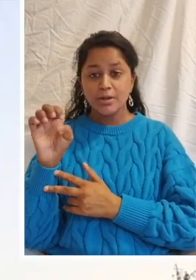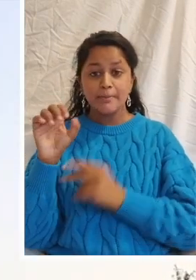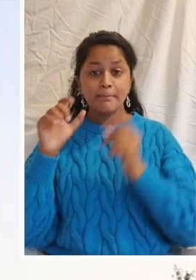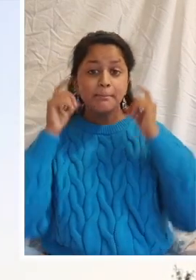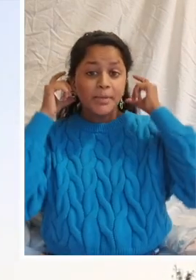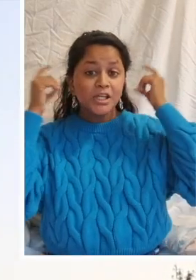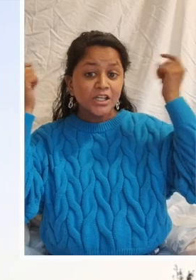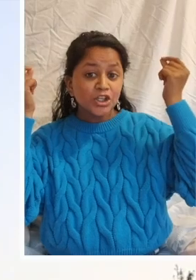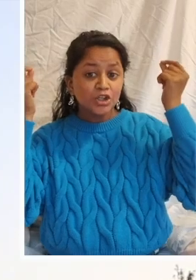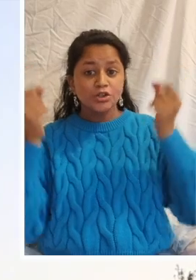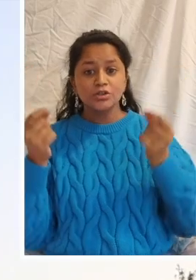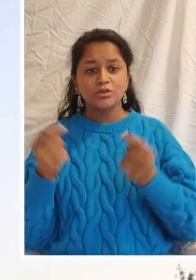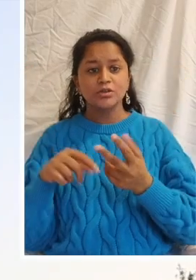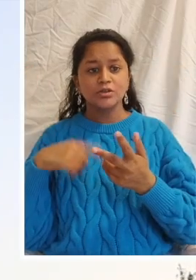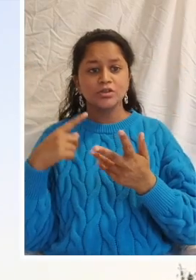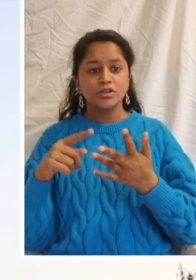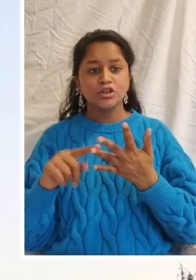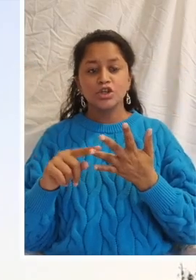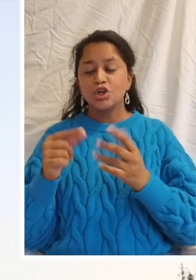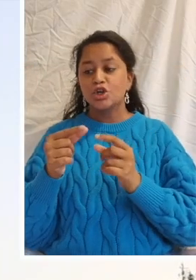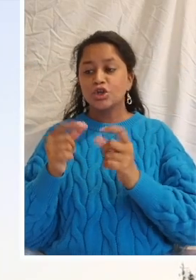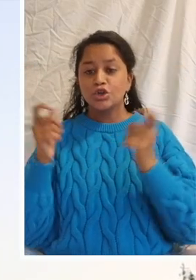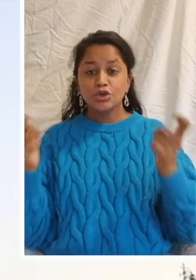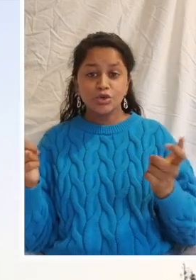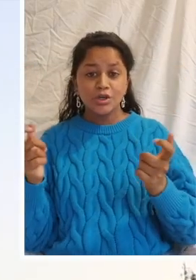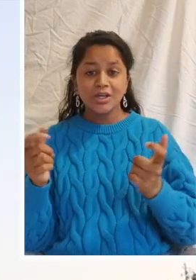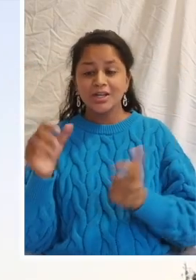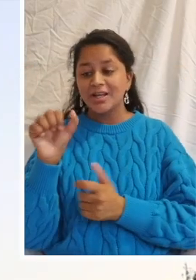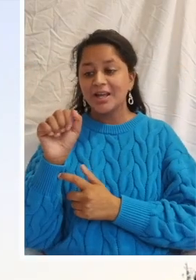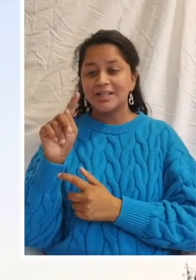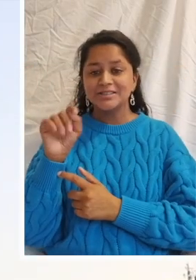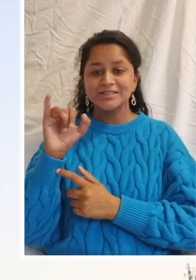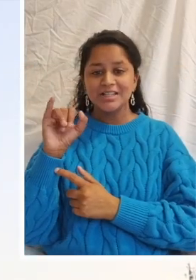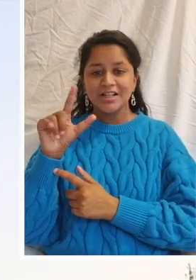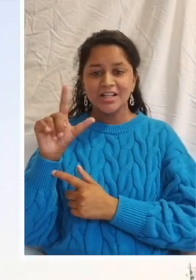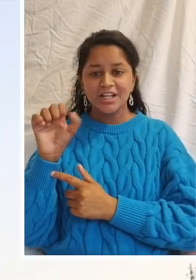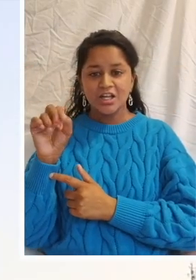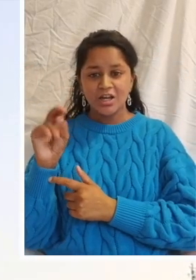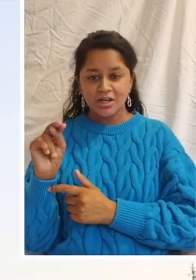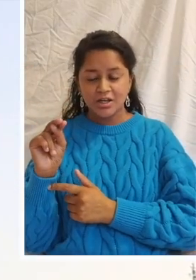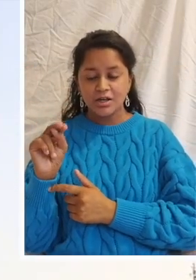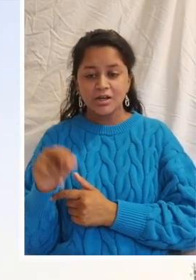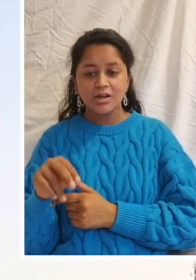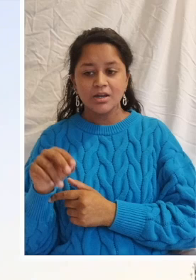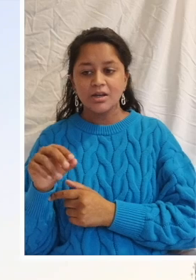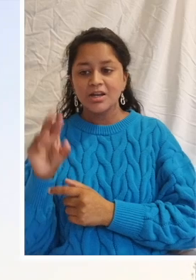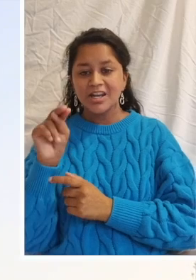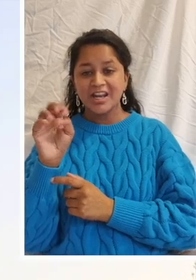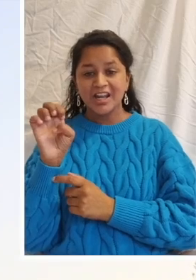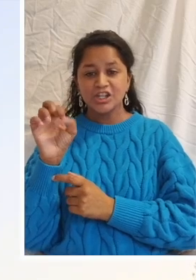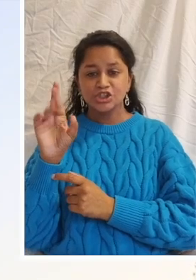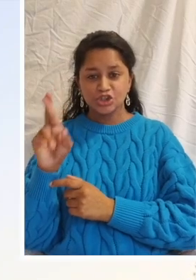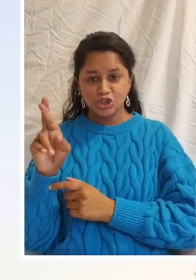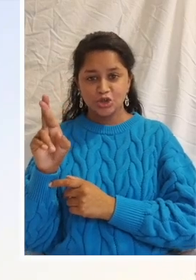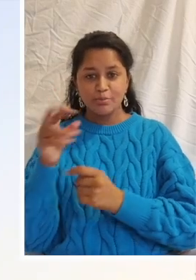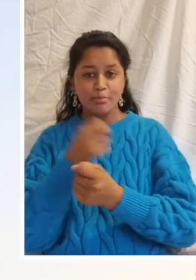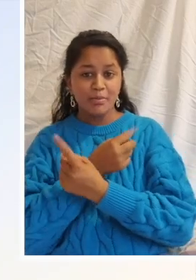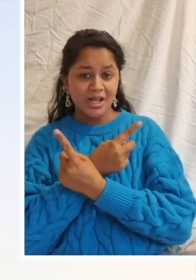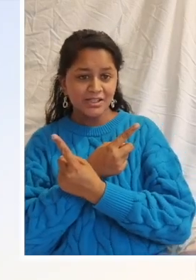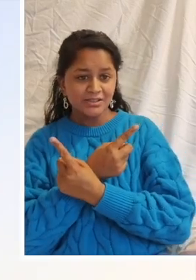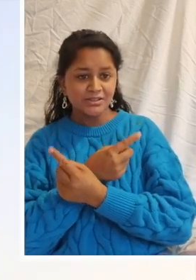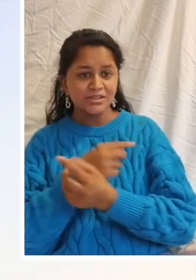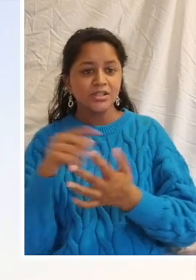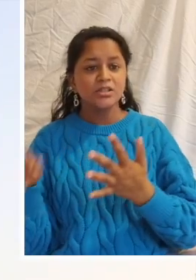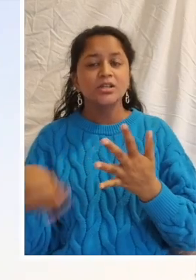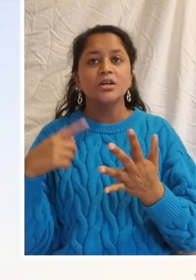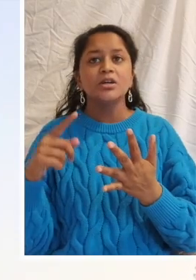We also have a few other species. I'll just list them briefly now. We have the Waterhouse's big-eared bat, although those are very rare. We have the